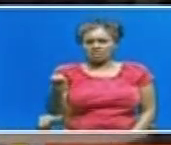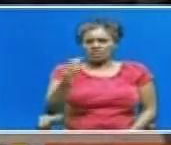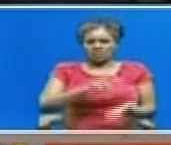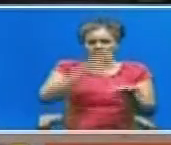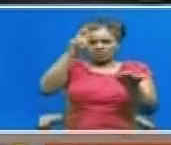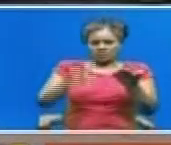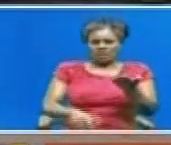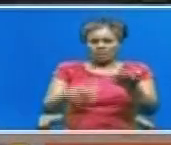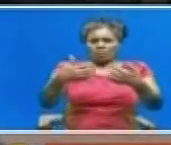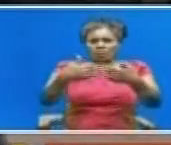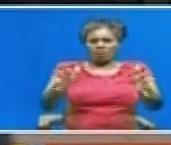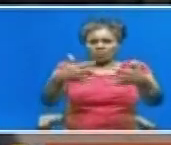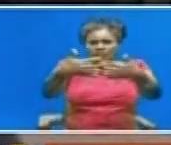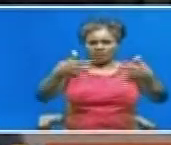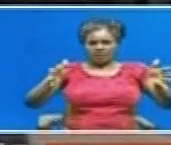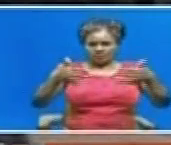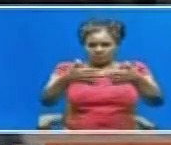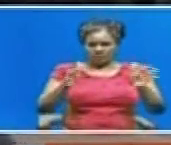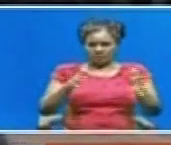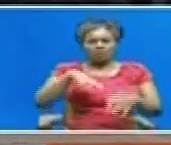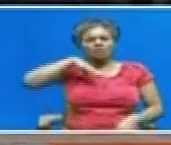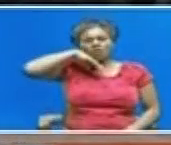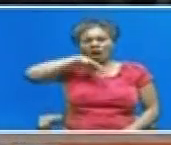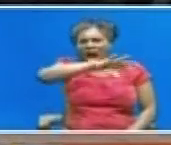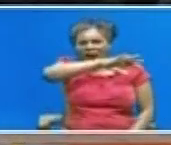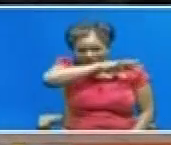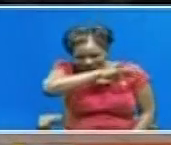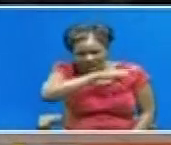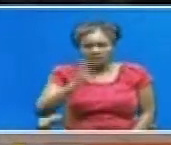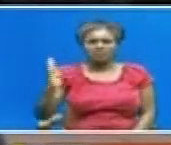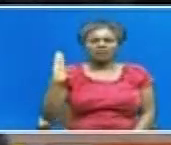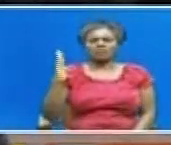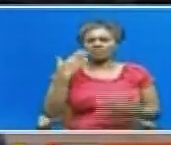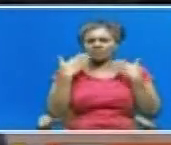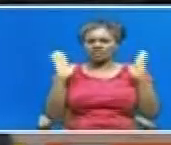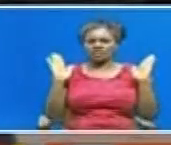we jumped in, opened the gate, and the dog had bitten the guard completely off.